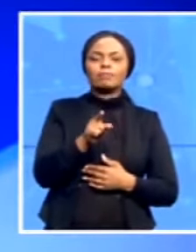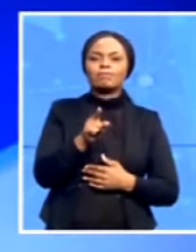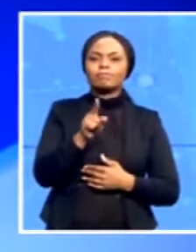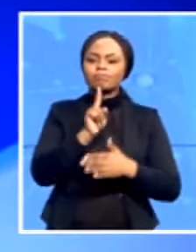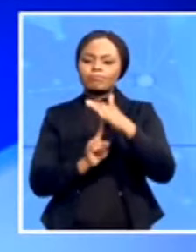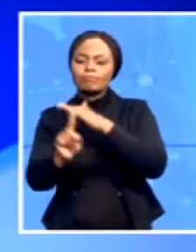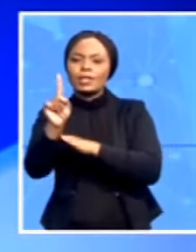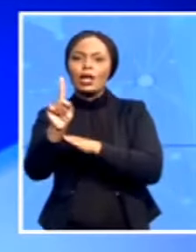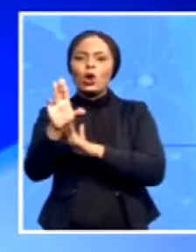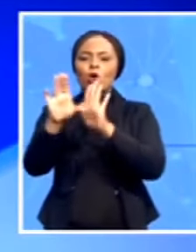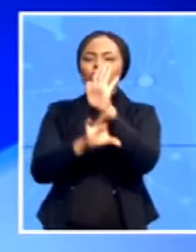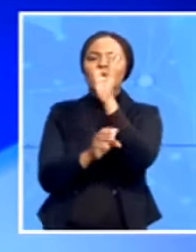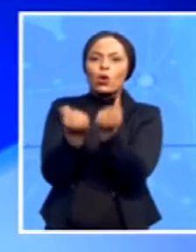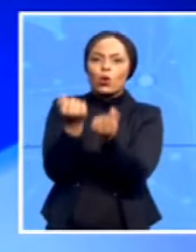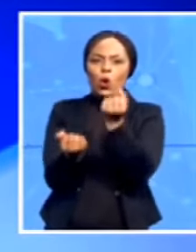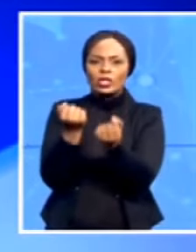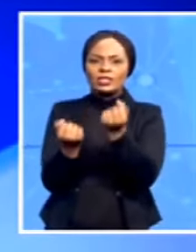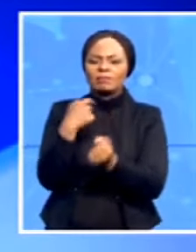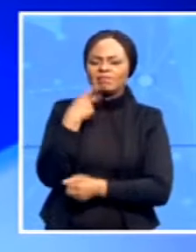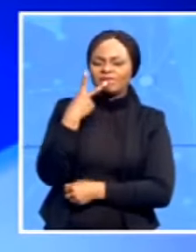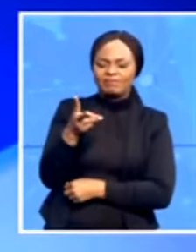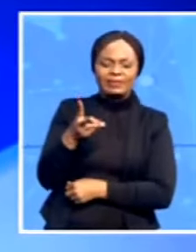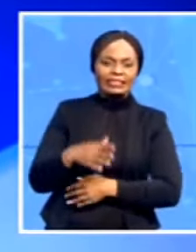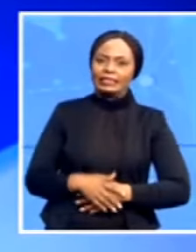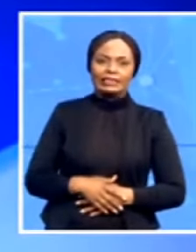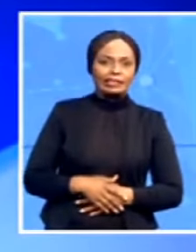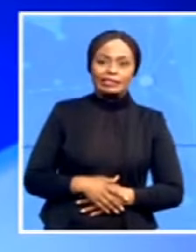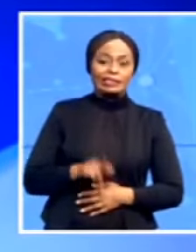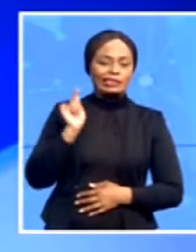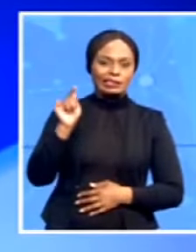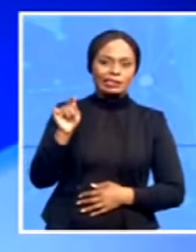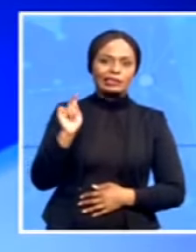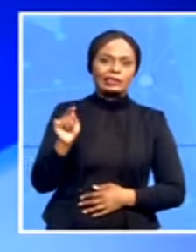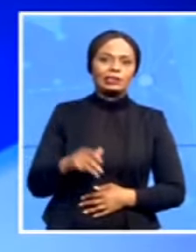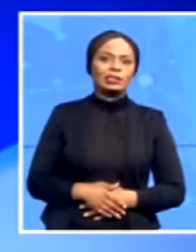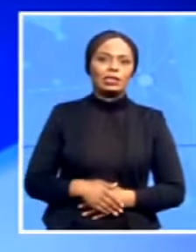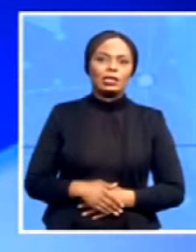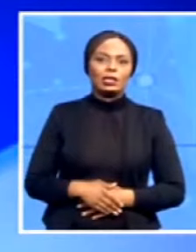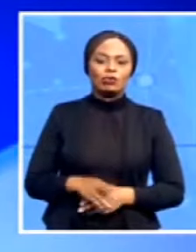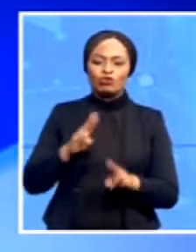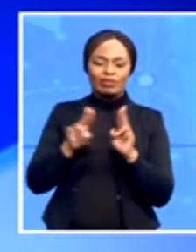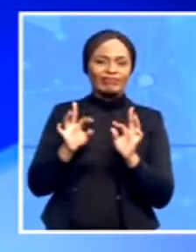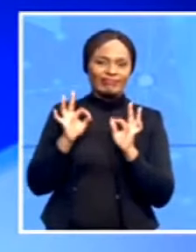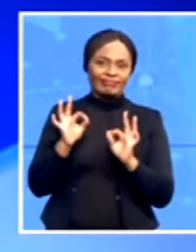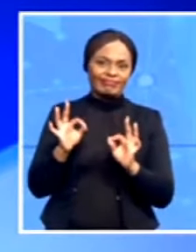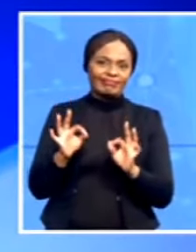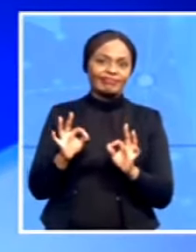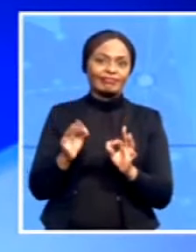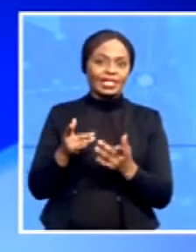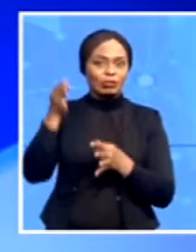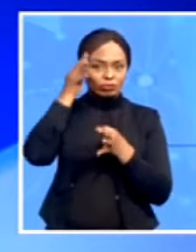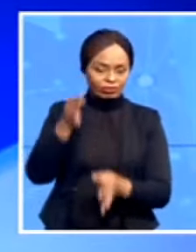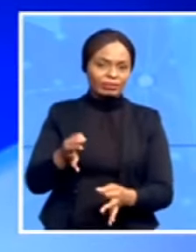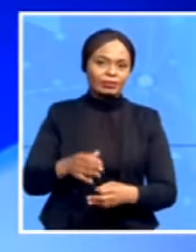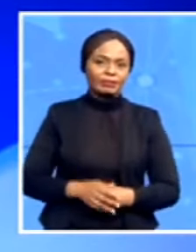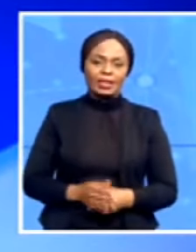likely not to be receiving what they actually had wanted. Which brings us to today. We already kicked